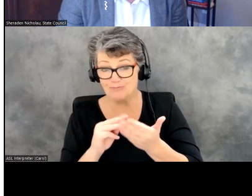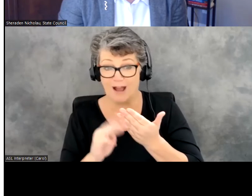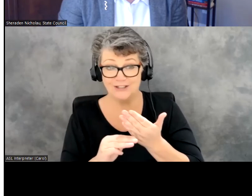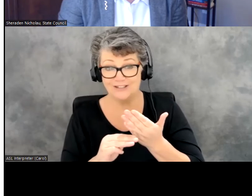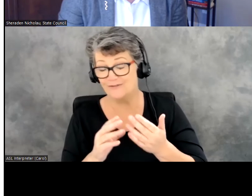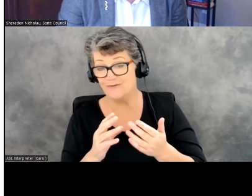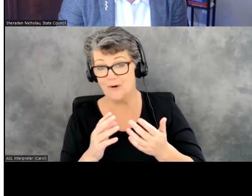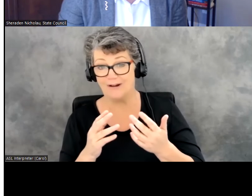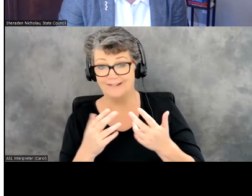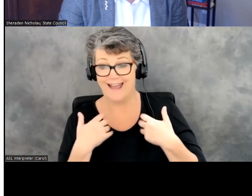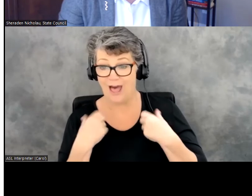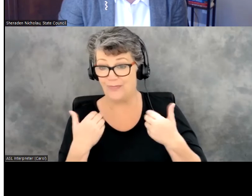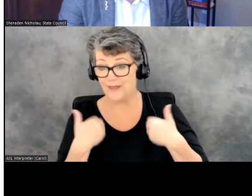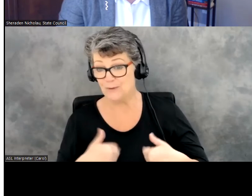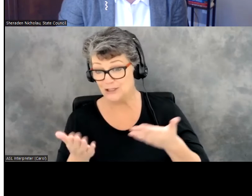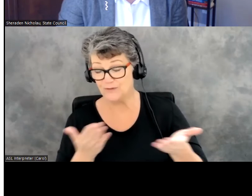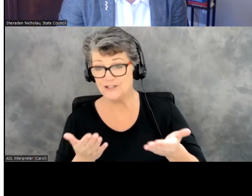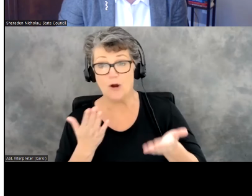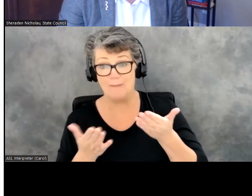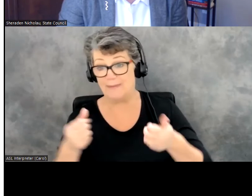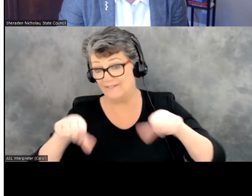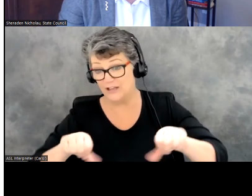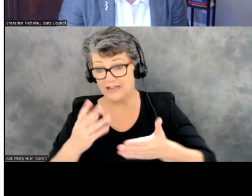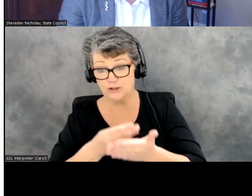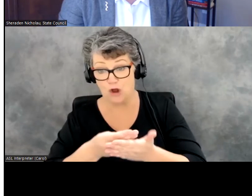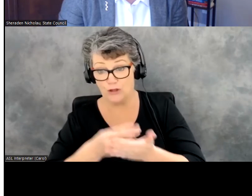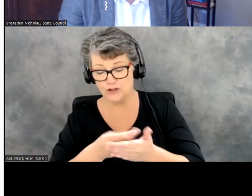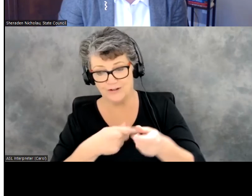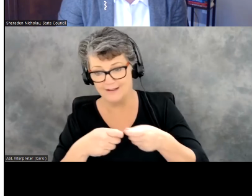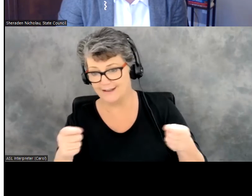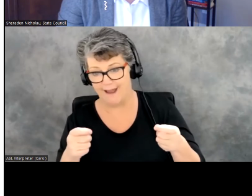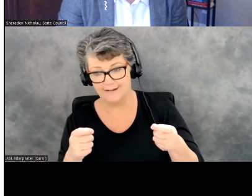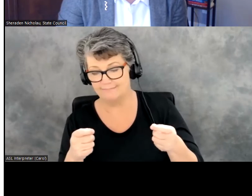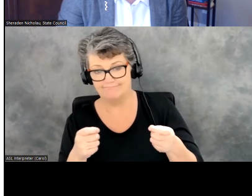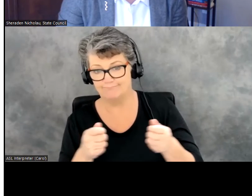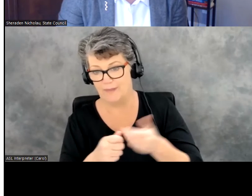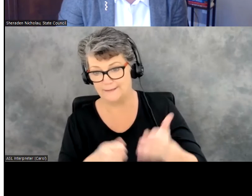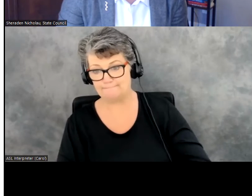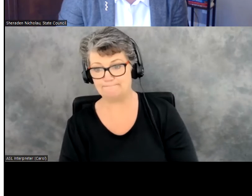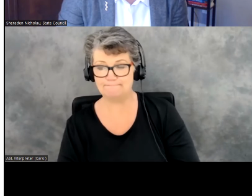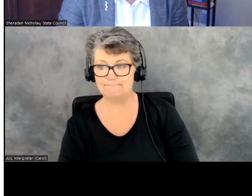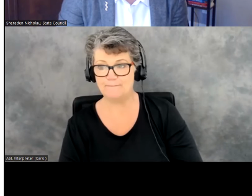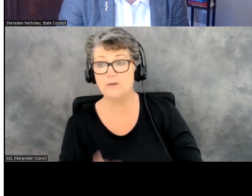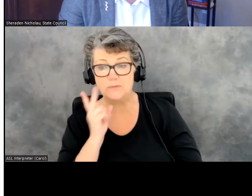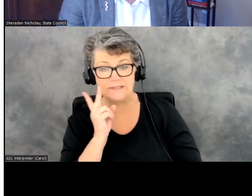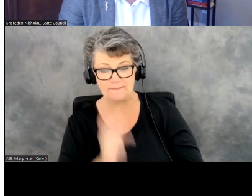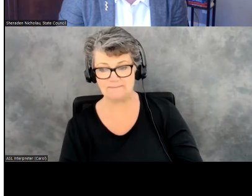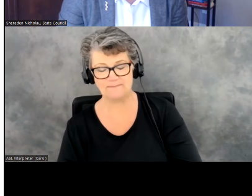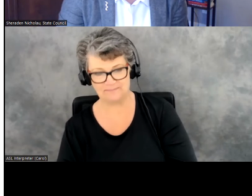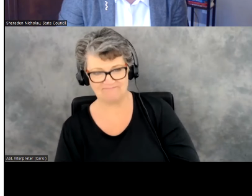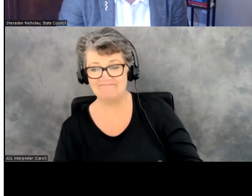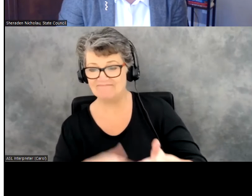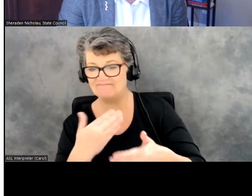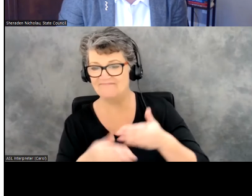Services Agency, or maybe he'll veto it because dollars are not appropriated yet. We'll see.